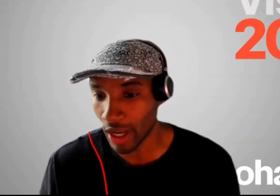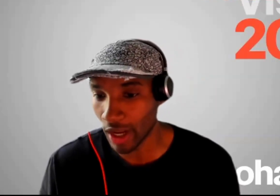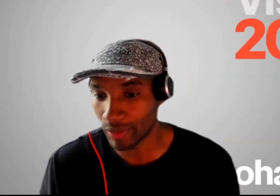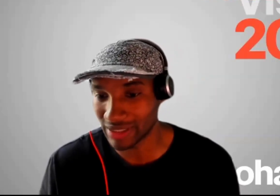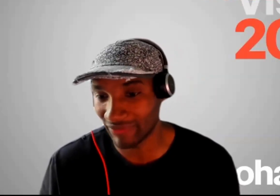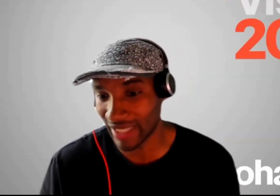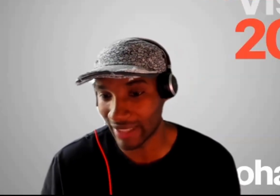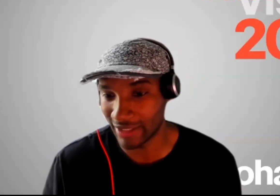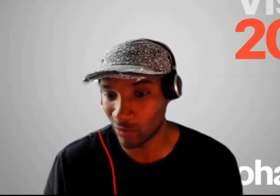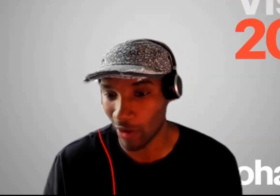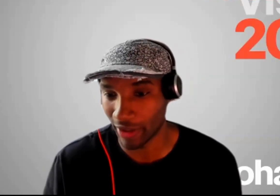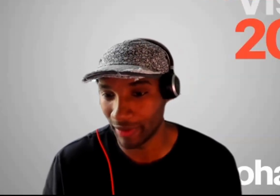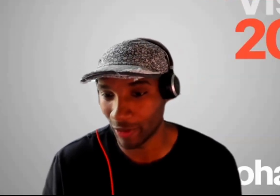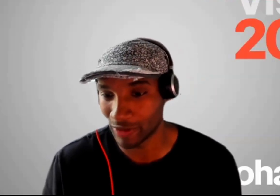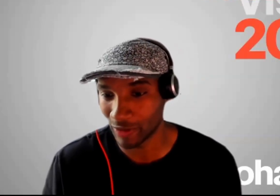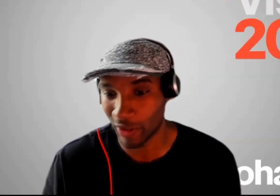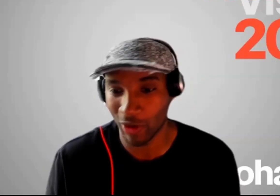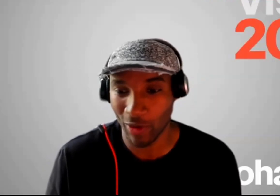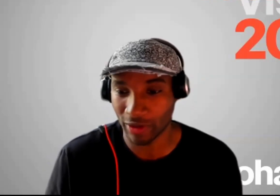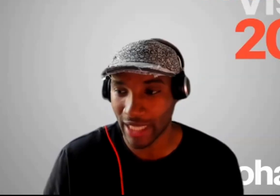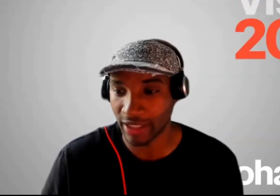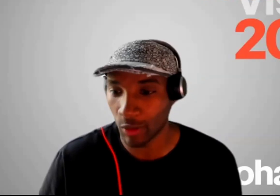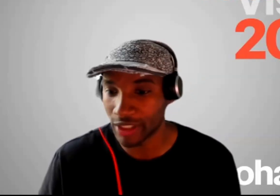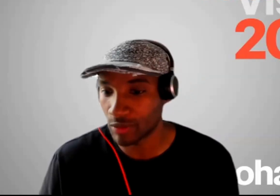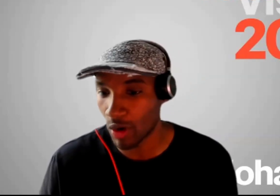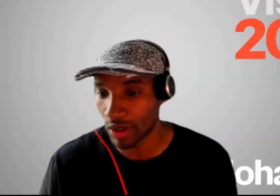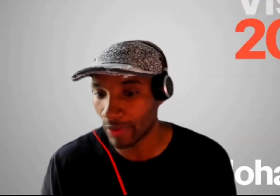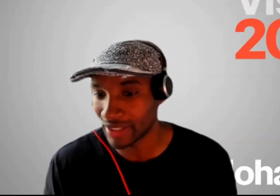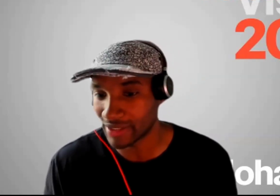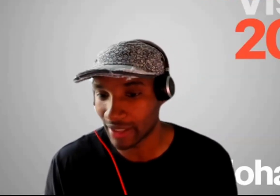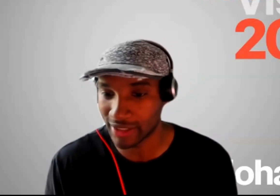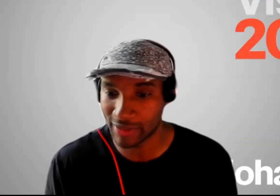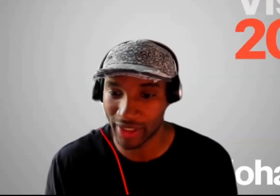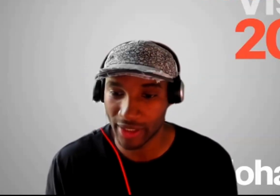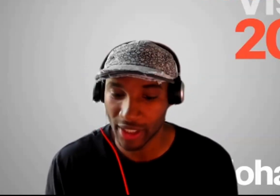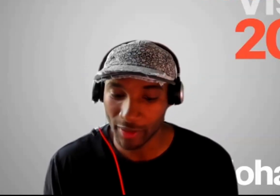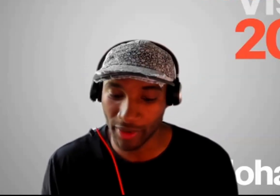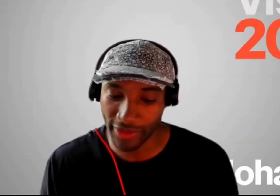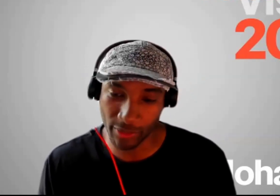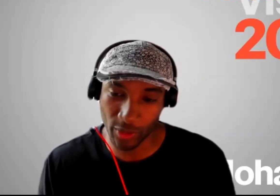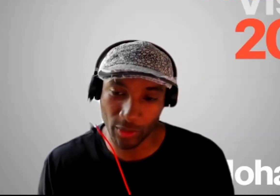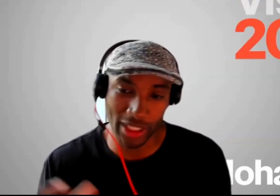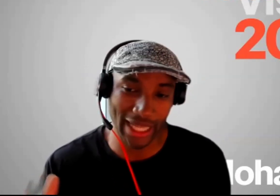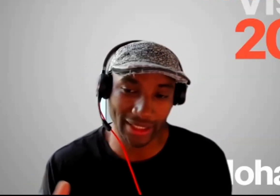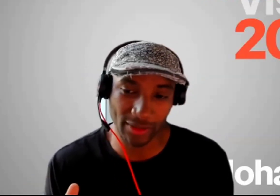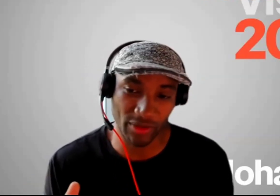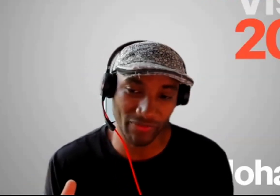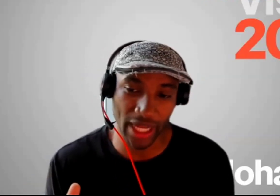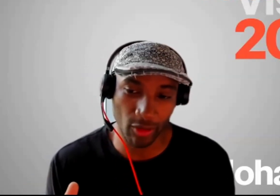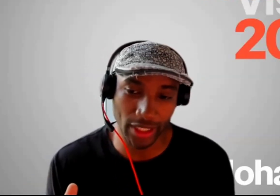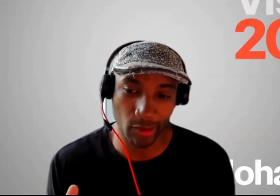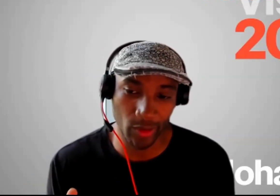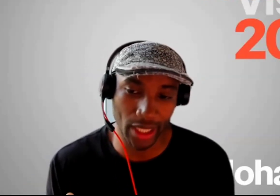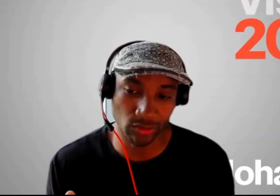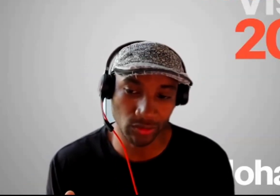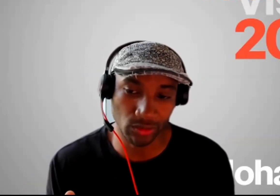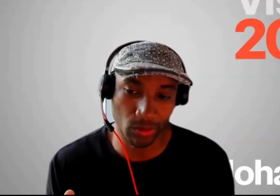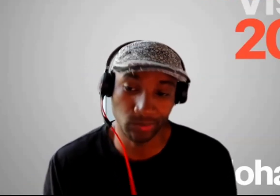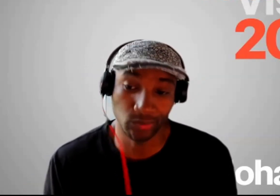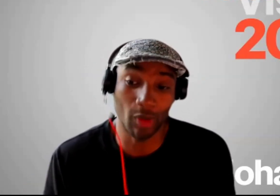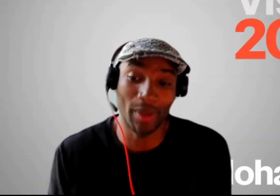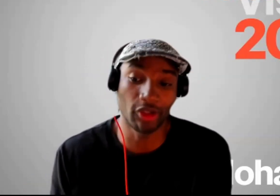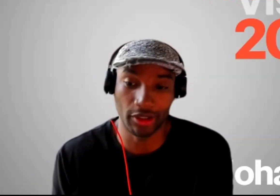of what helps us navigate this world because we don't want to say the world is small. No, it is not, it is big. But then when we look at it, we feel like, okay, we